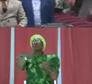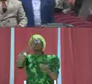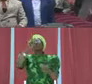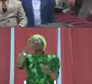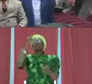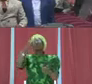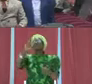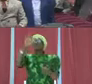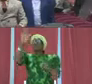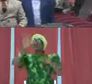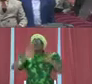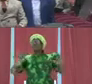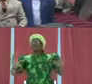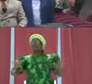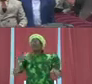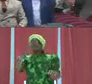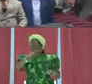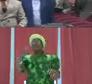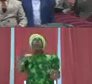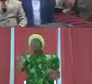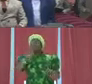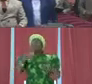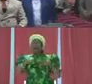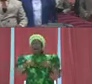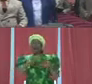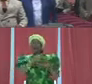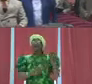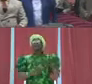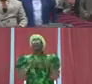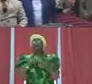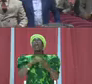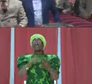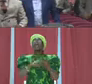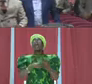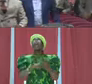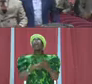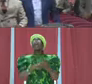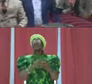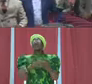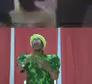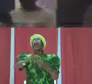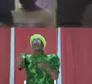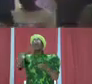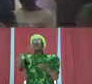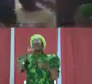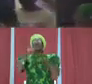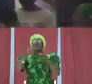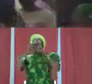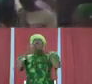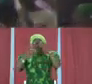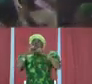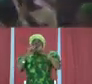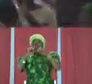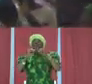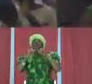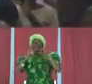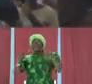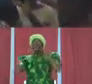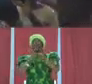Holy Communion service, that even before tomorrow, they will have testimonies.